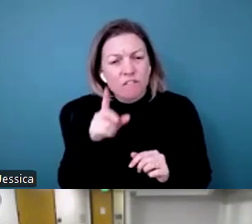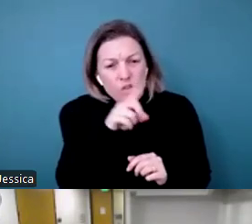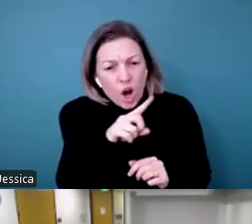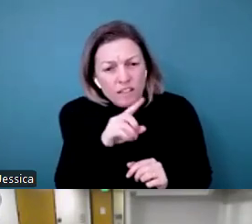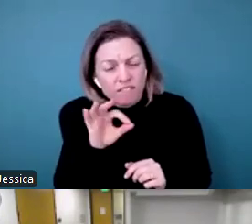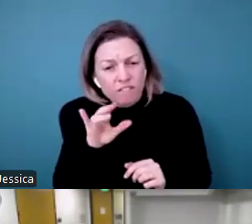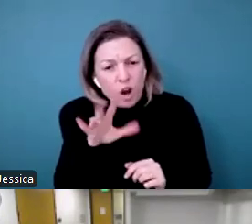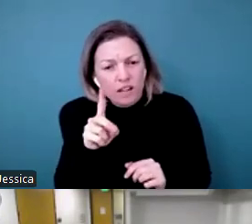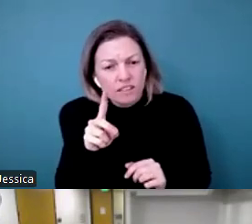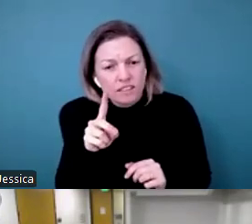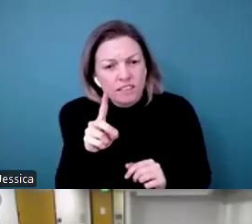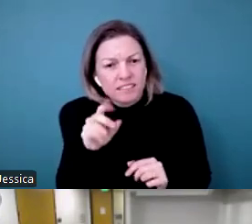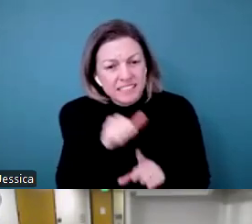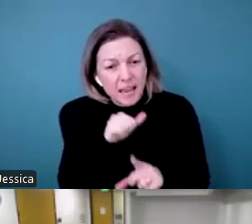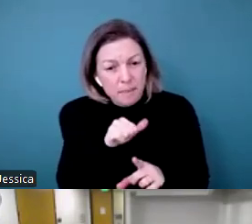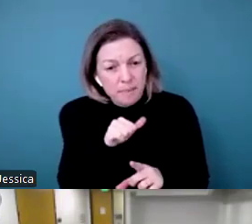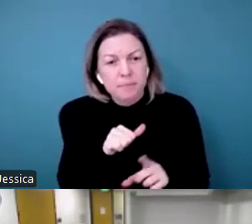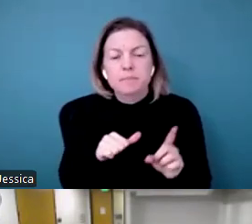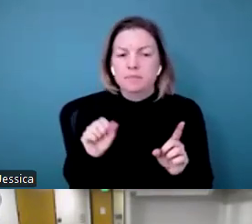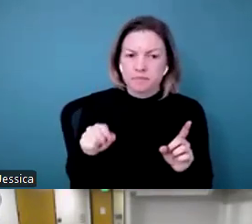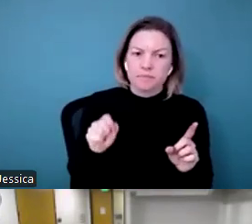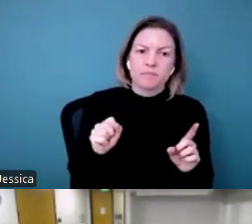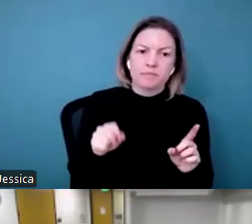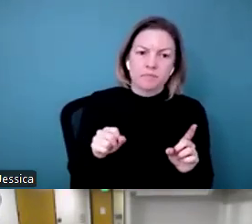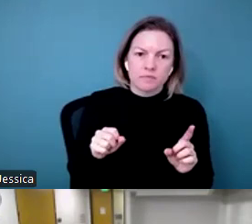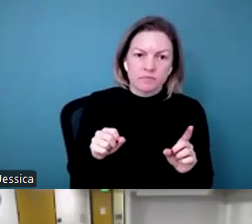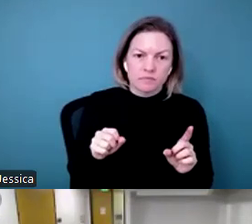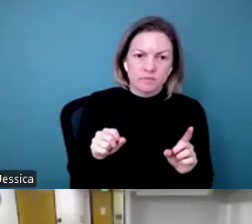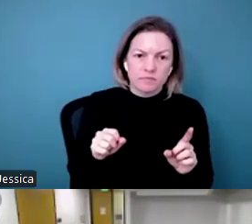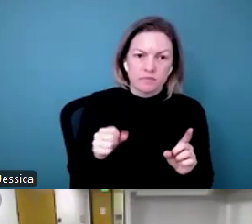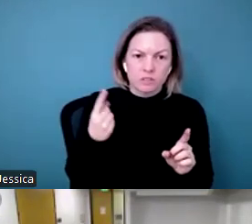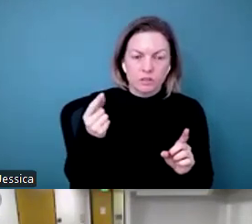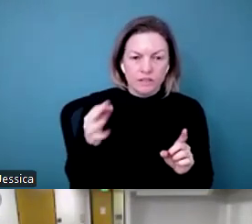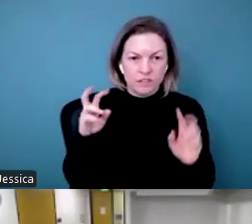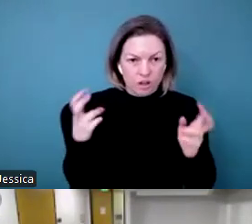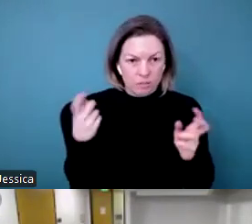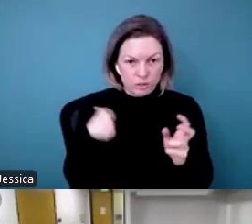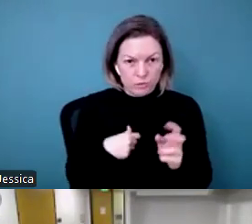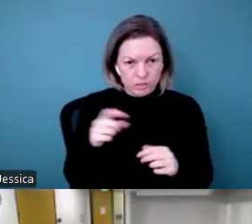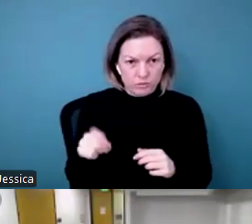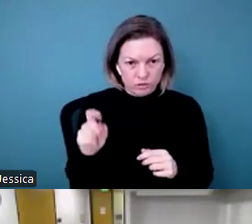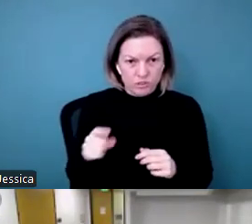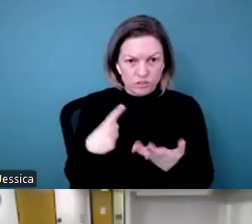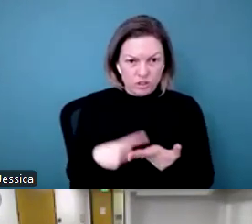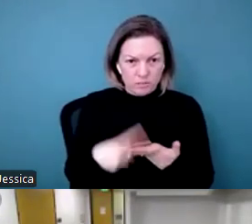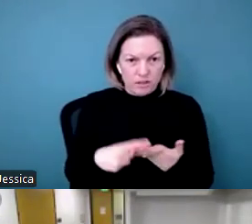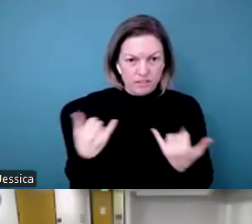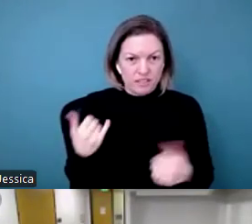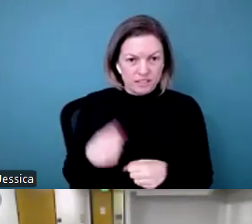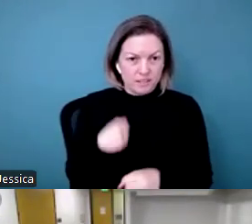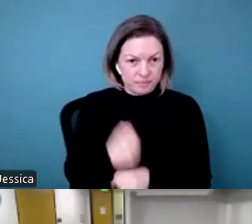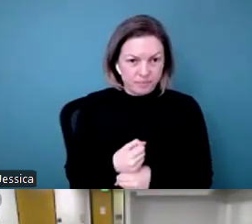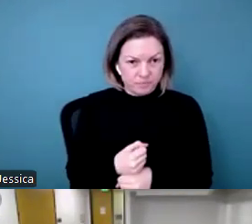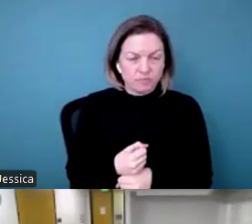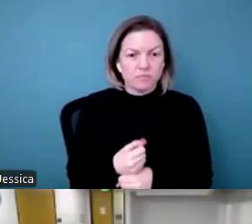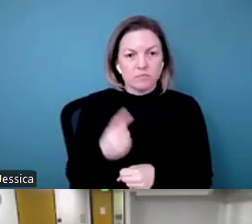you talking about scams? Okay. One of the topics we were supposed to talk about this year. So I think